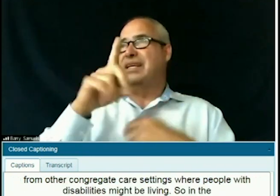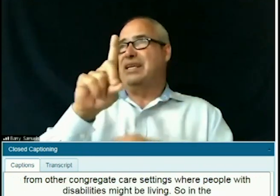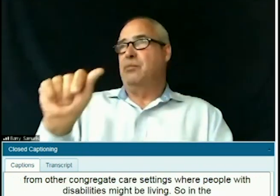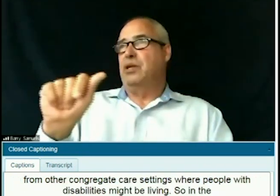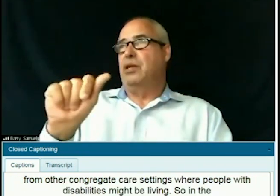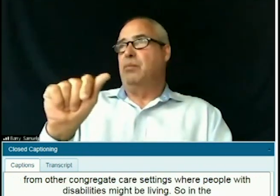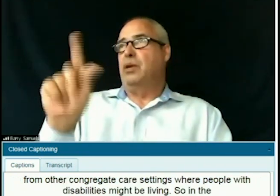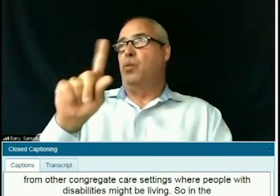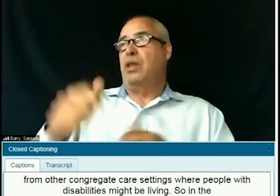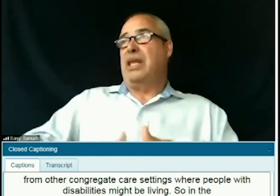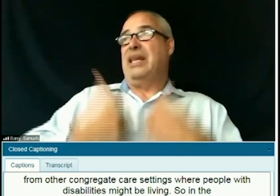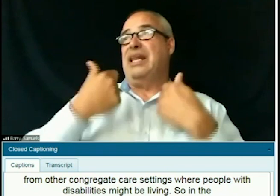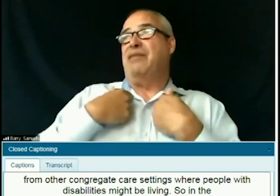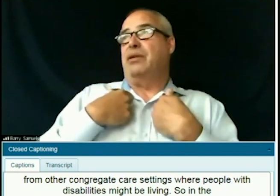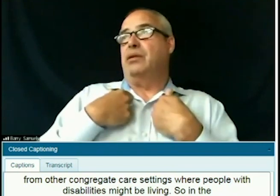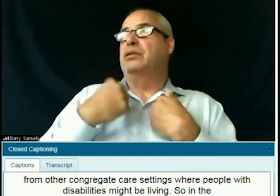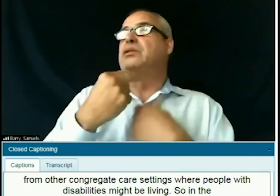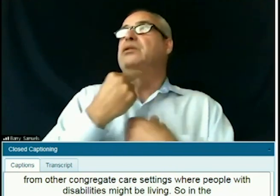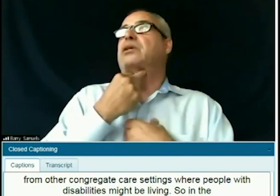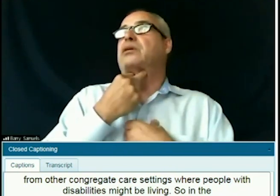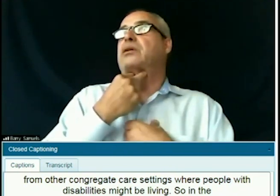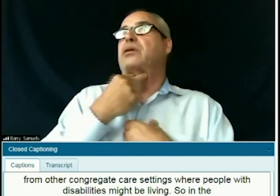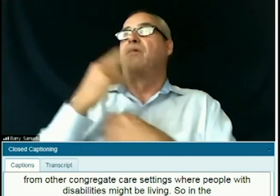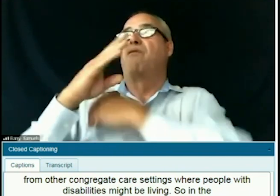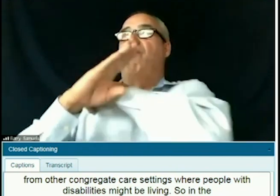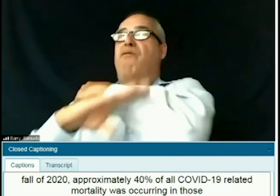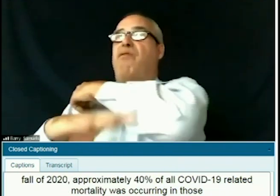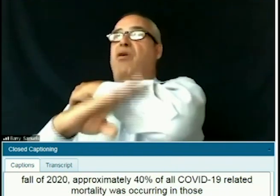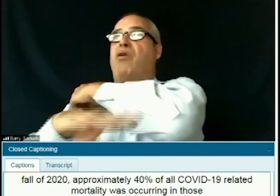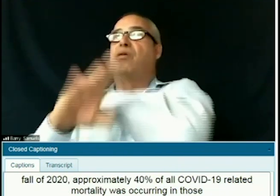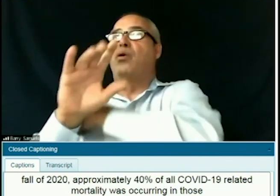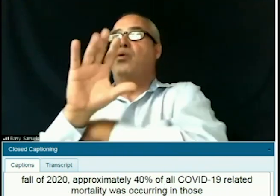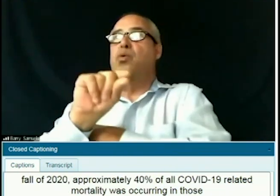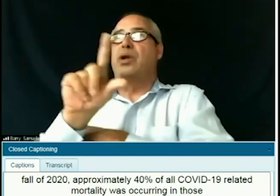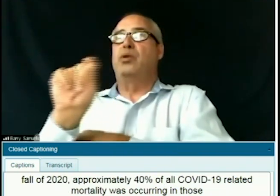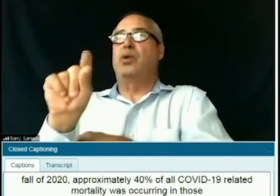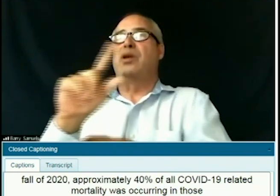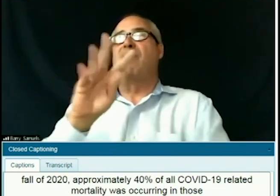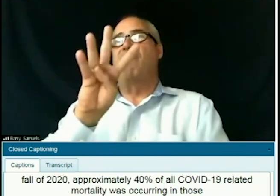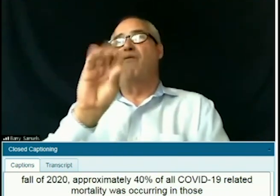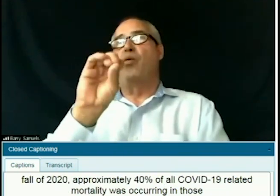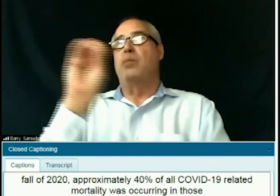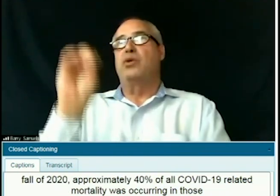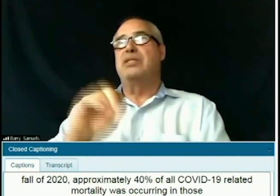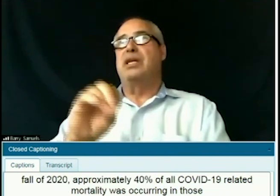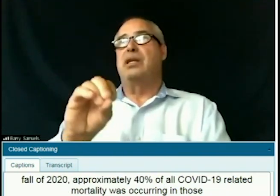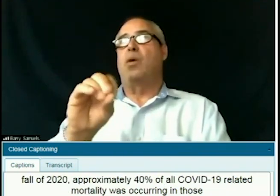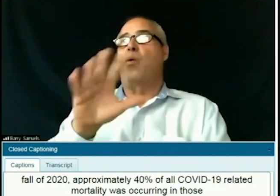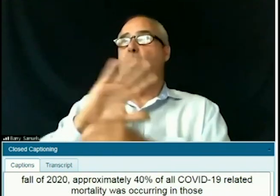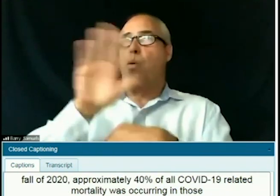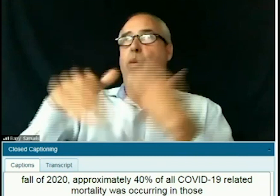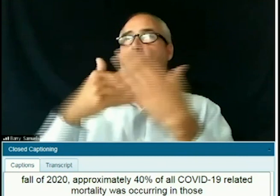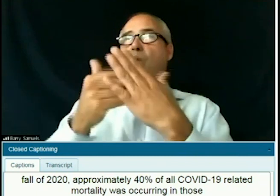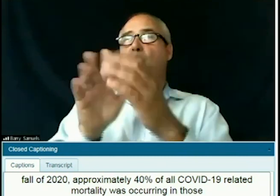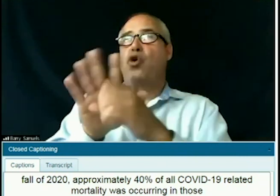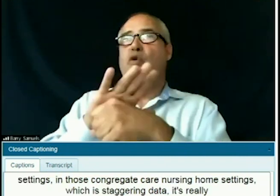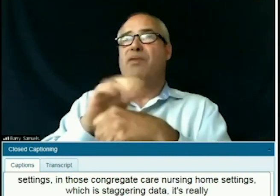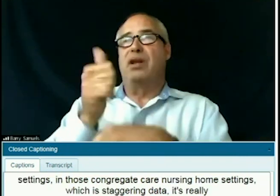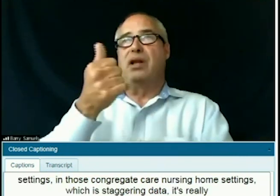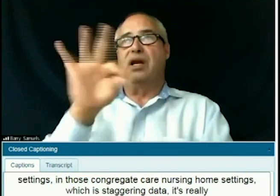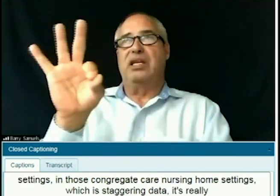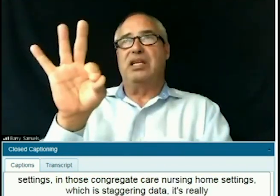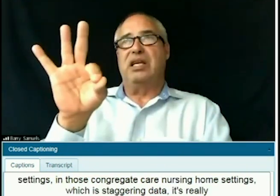living. So in the fall of 2020, approximately 40% of all COVID-19 related mortality